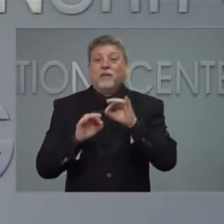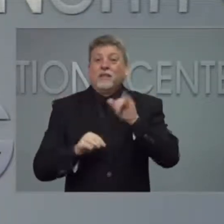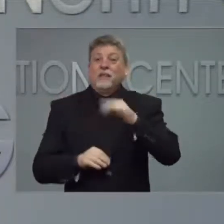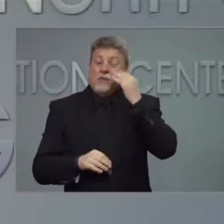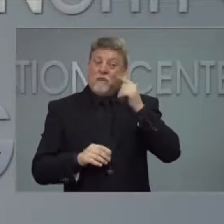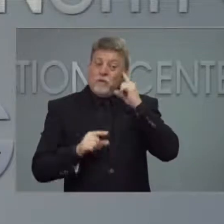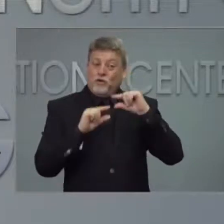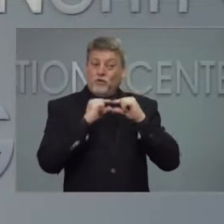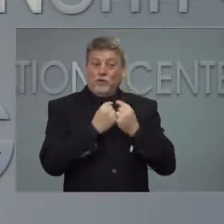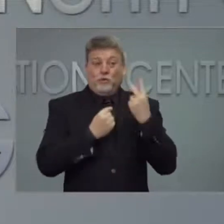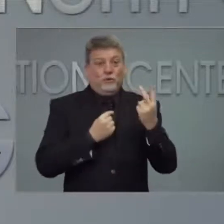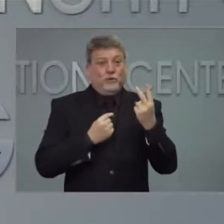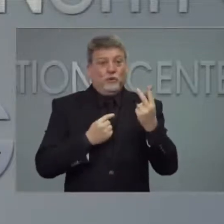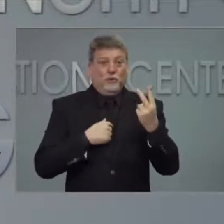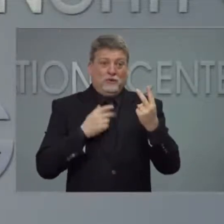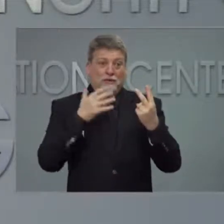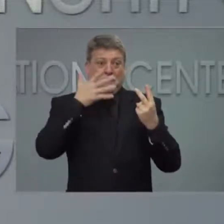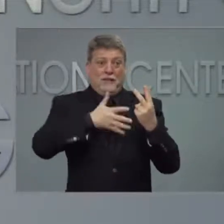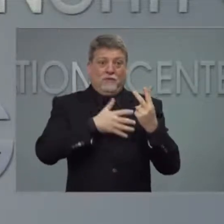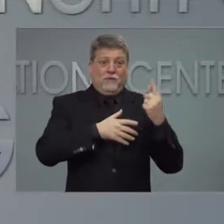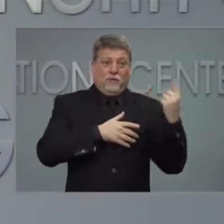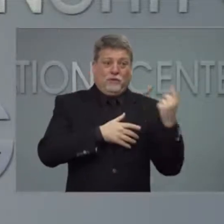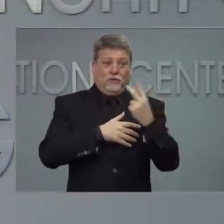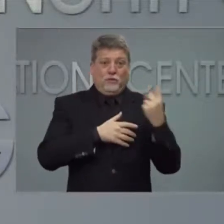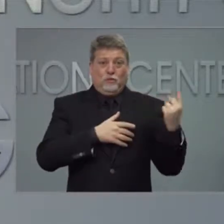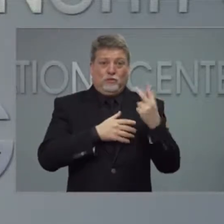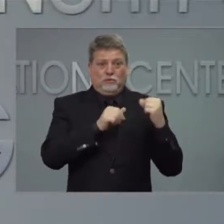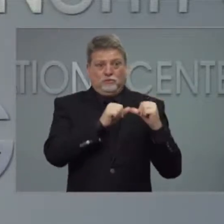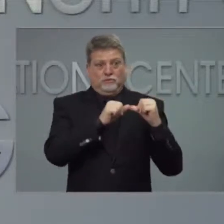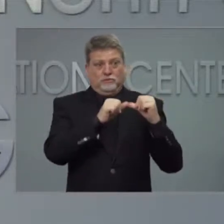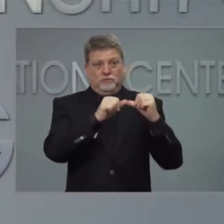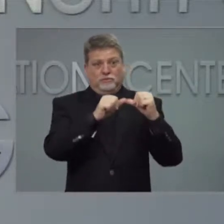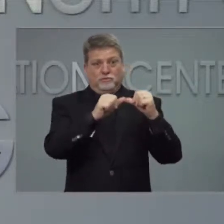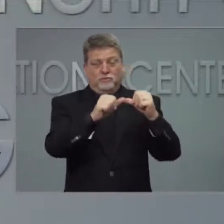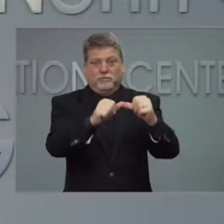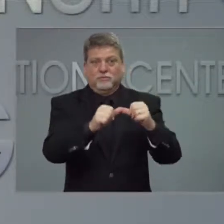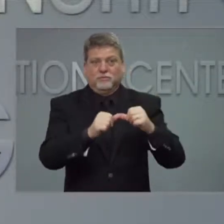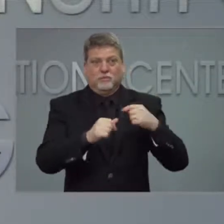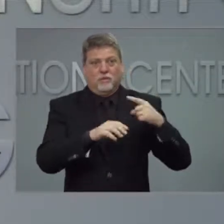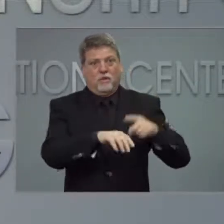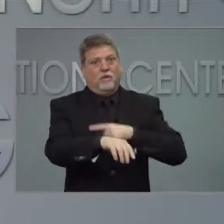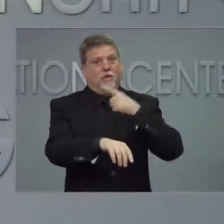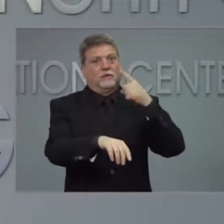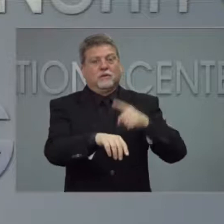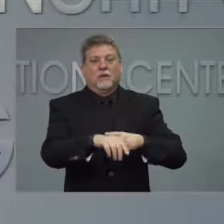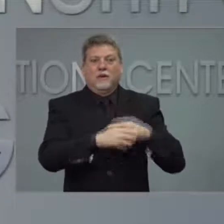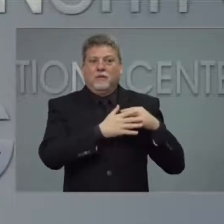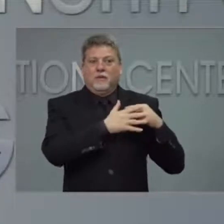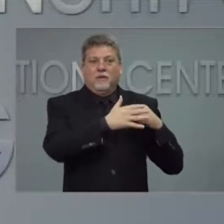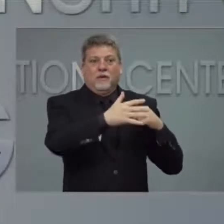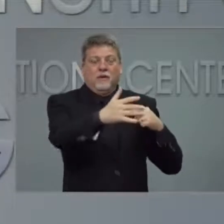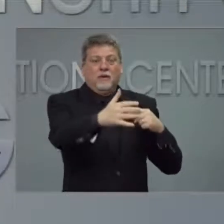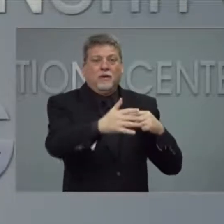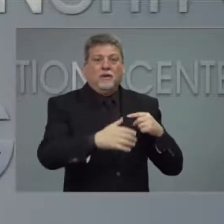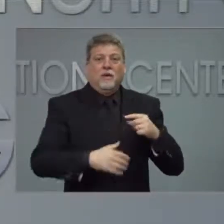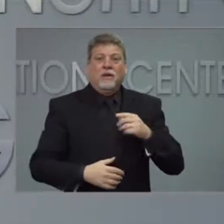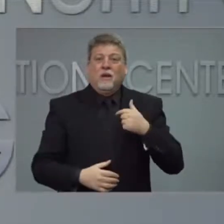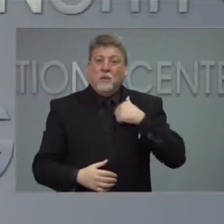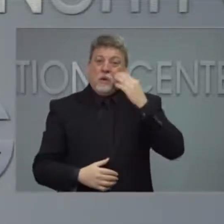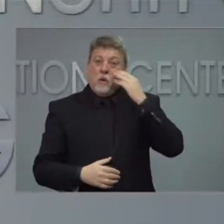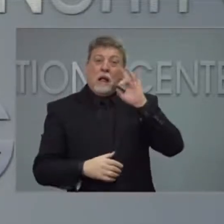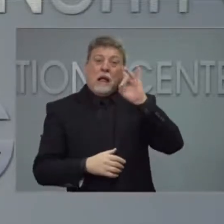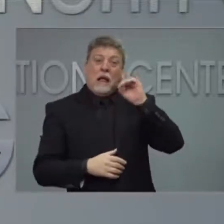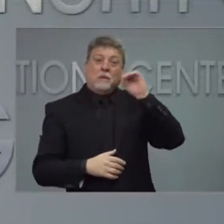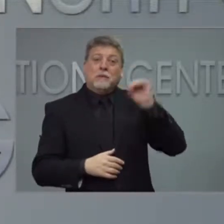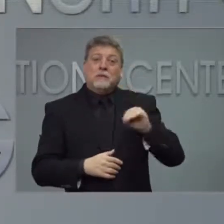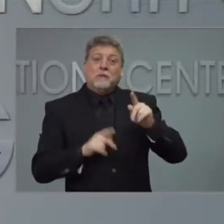long runway at the beginning of the vaccination process. We know that 80+% of our deaths come in that category